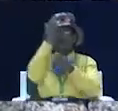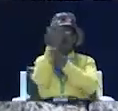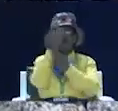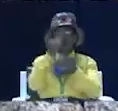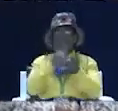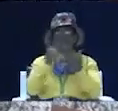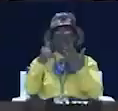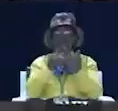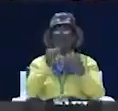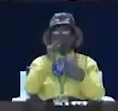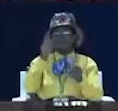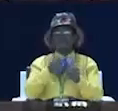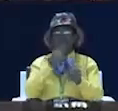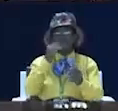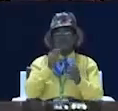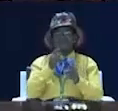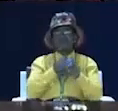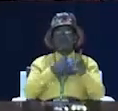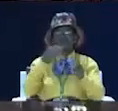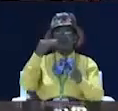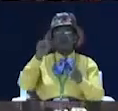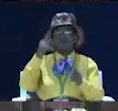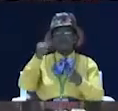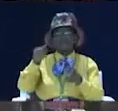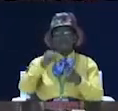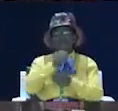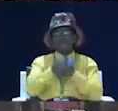January is the first month of the year.